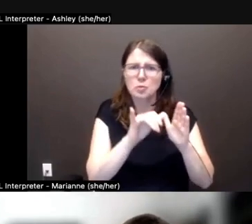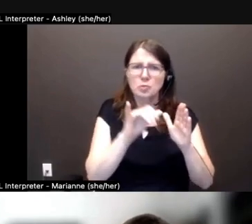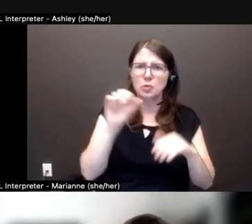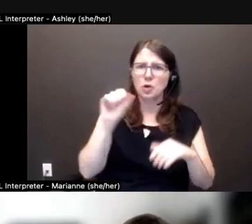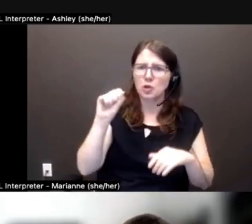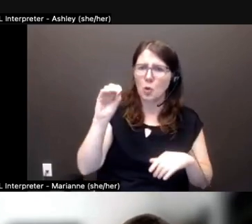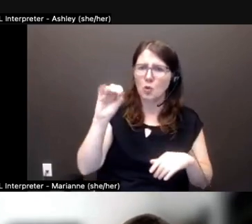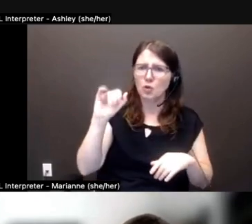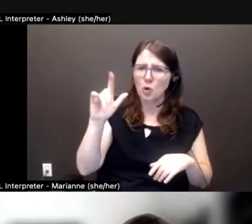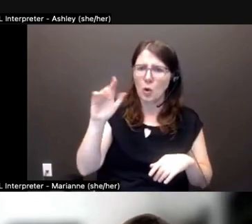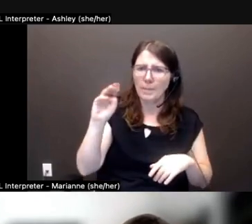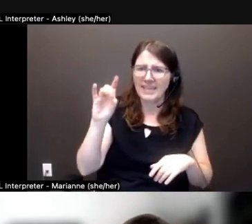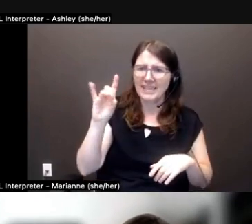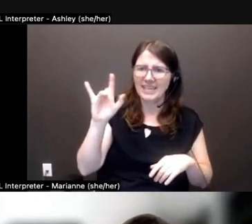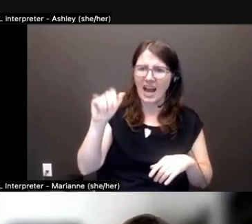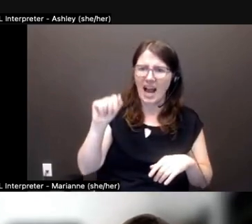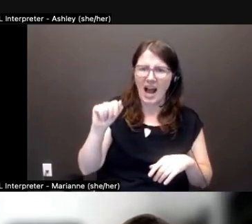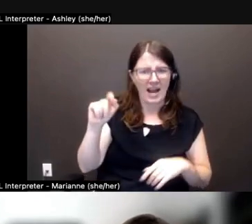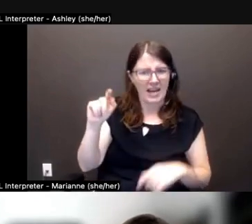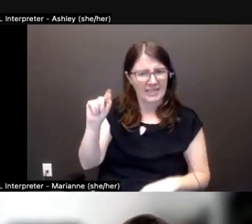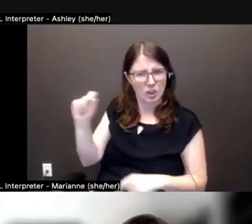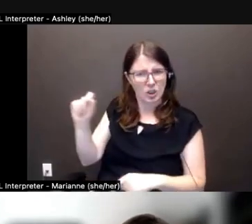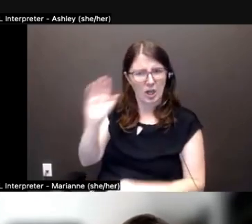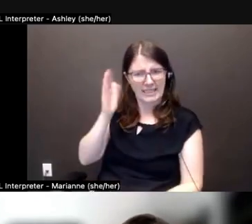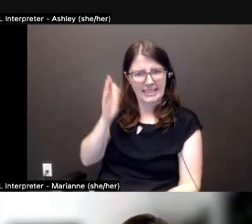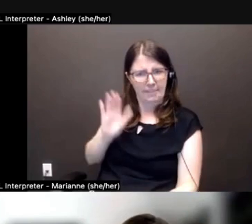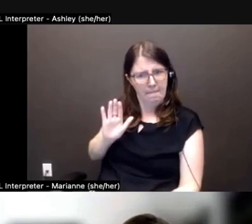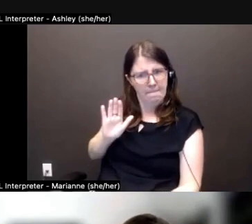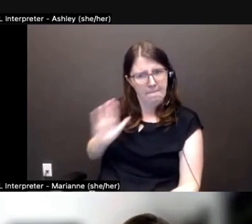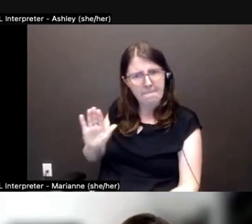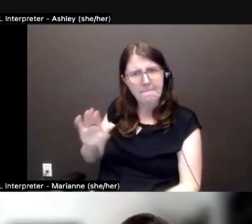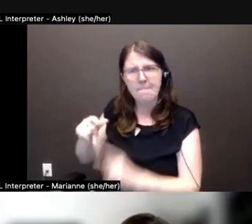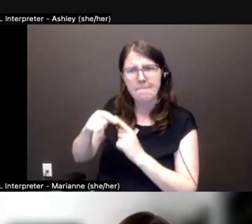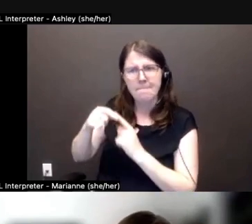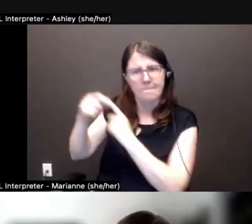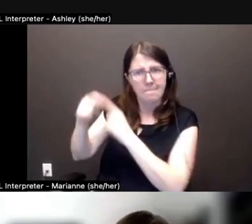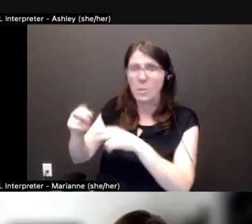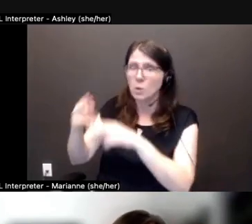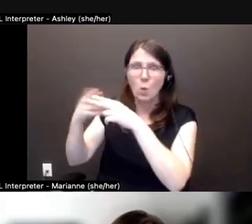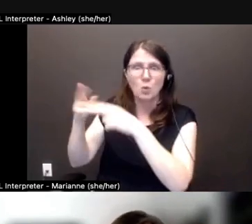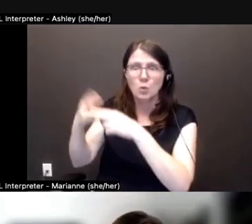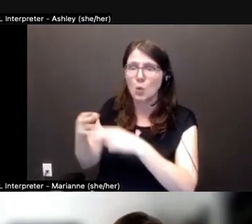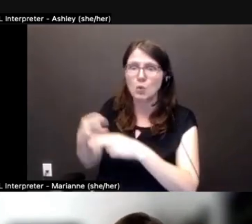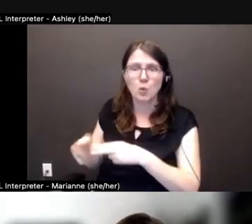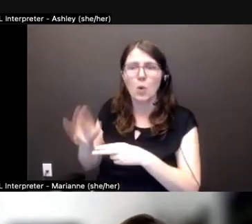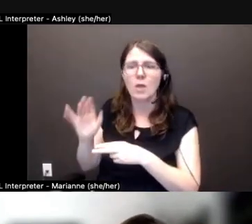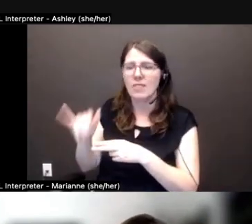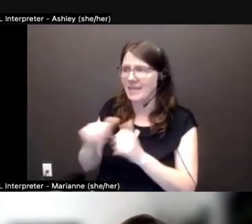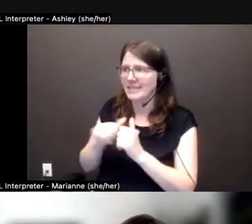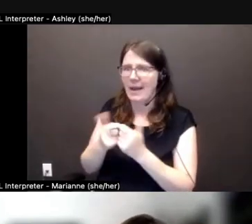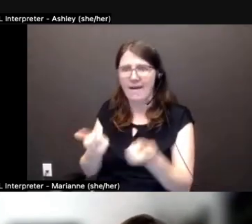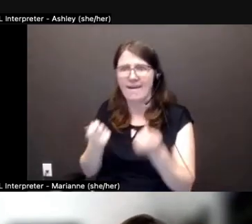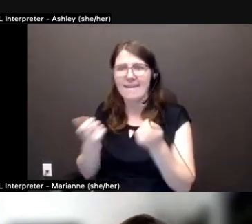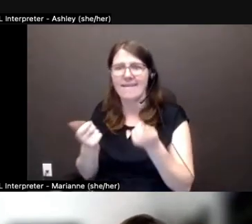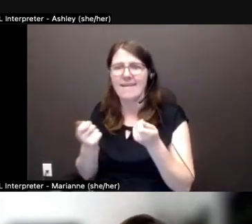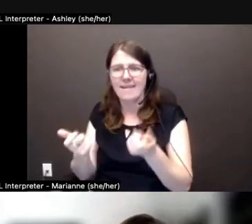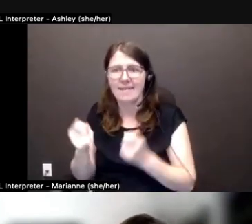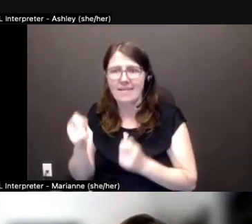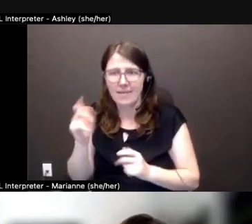those tips and strategies for getting engagement on the platform. Okay, so